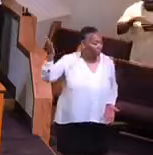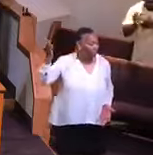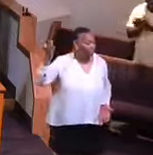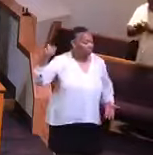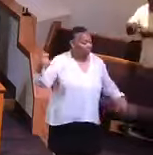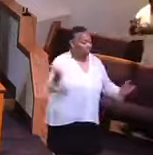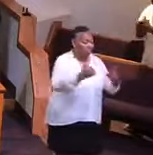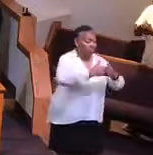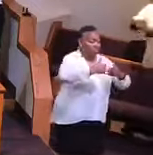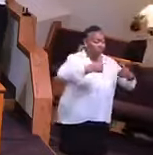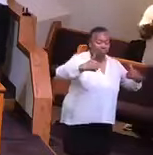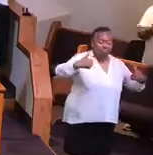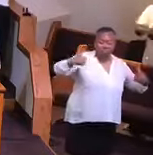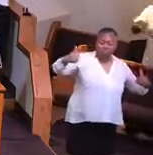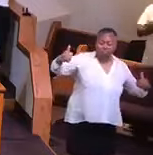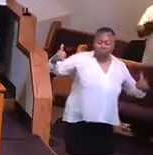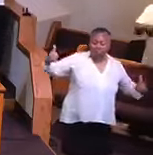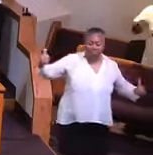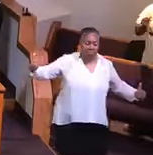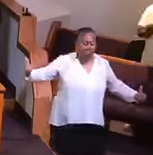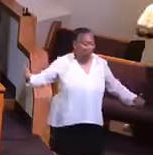Which one of God was out?